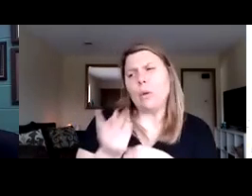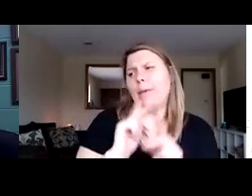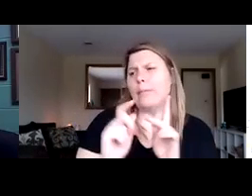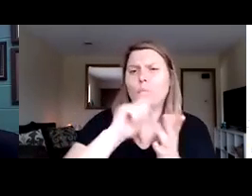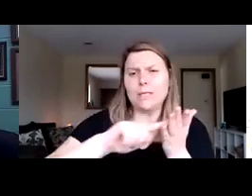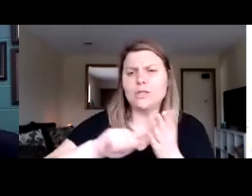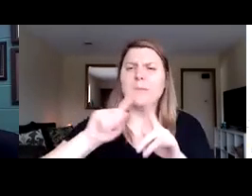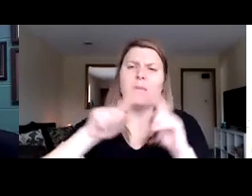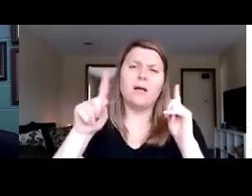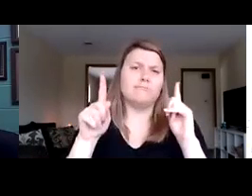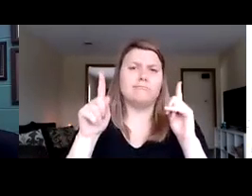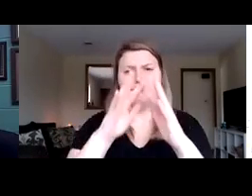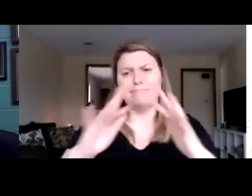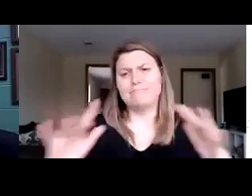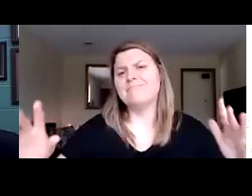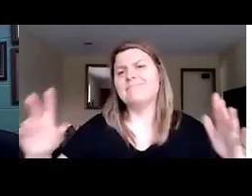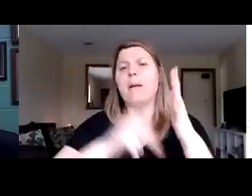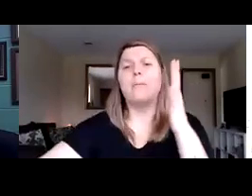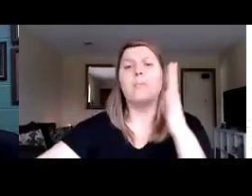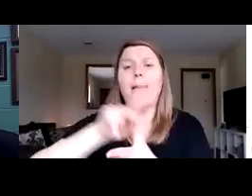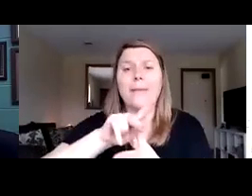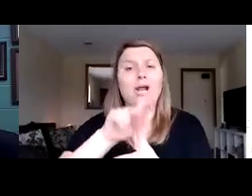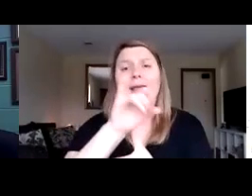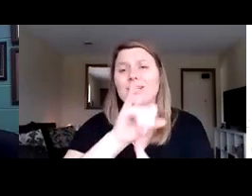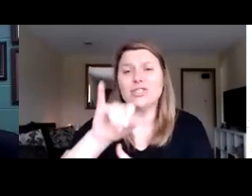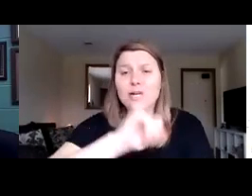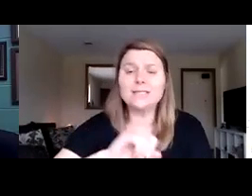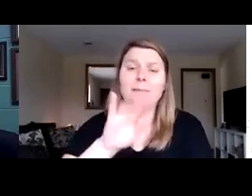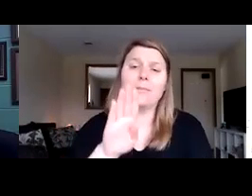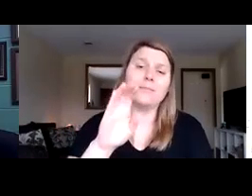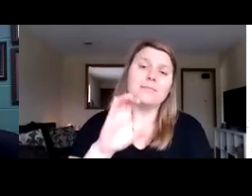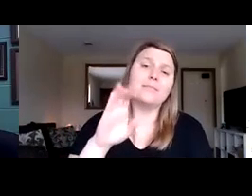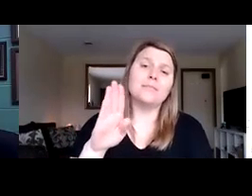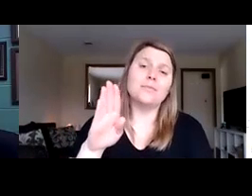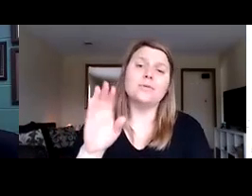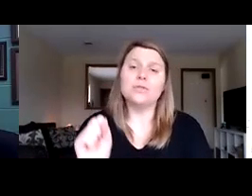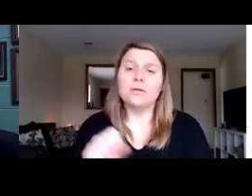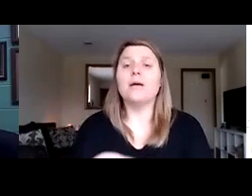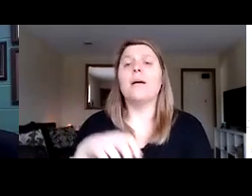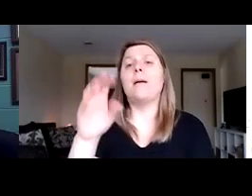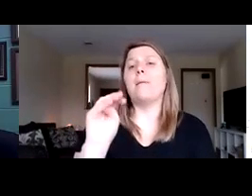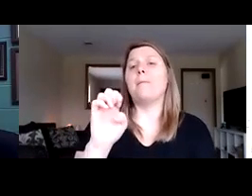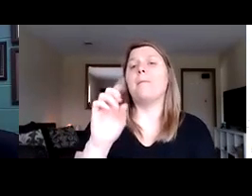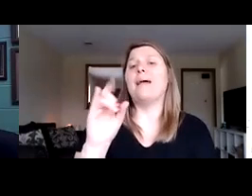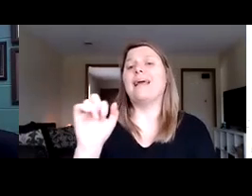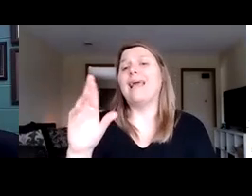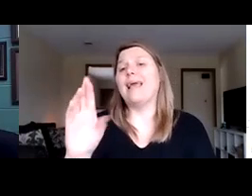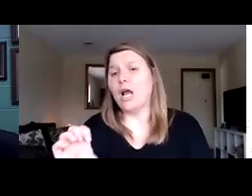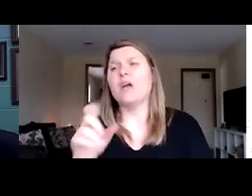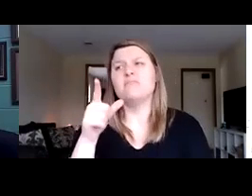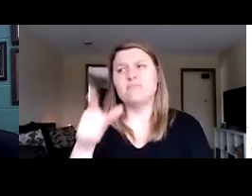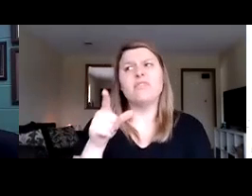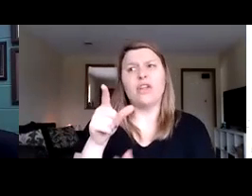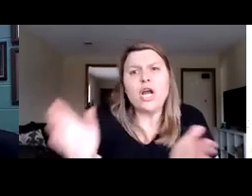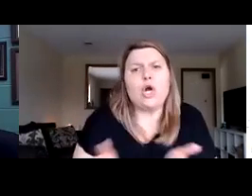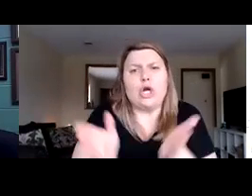but primary insurers like Blue Cross, Blue Shield, Medicare is even encouraging a social determinant screen.